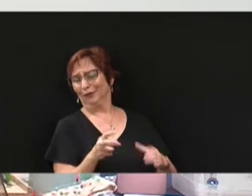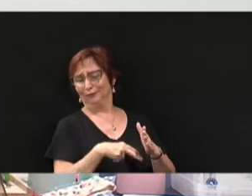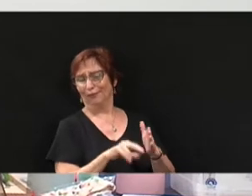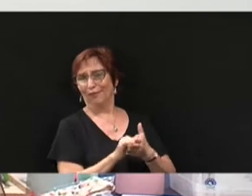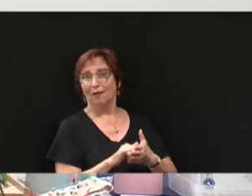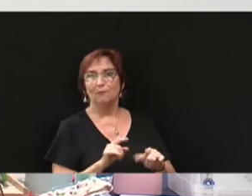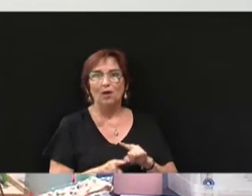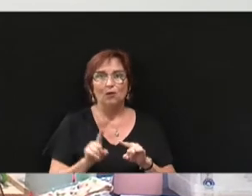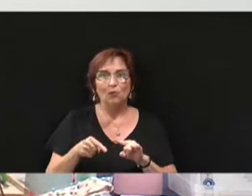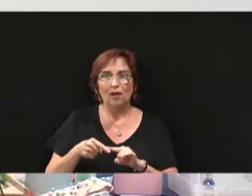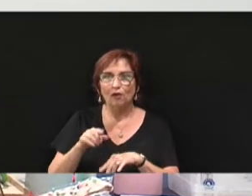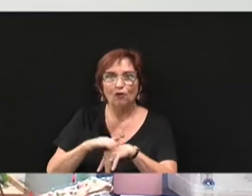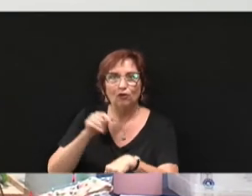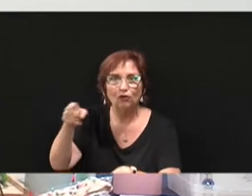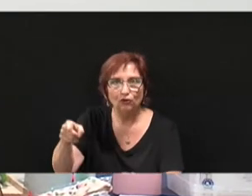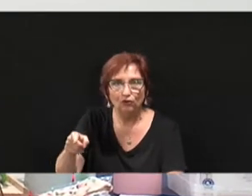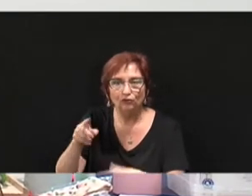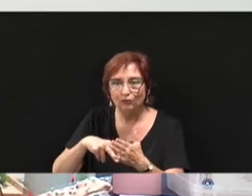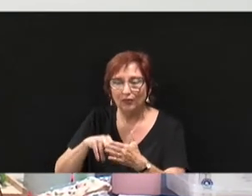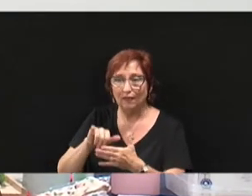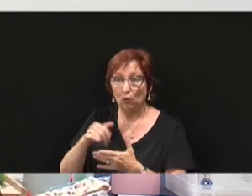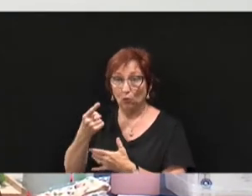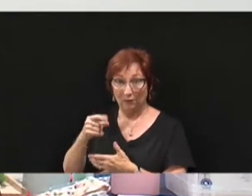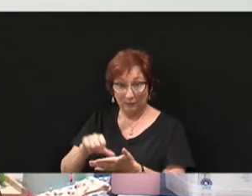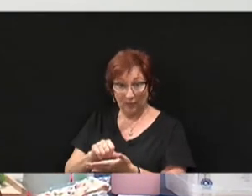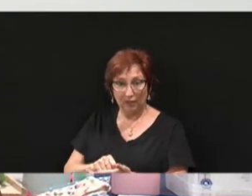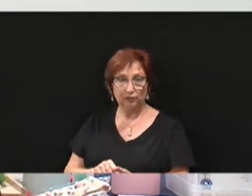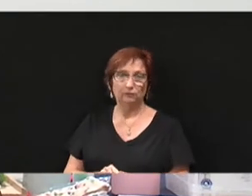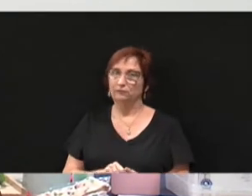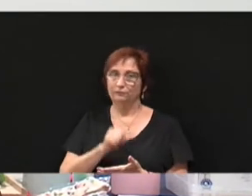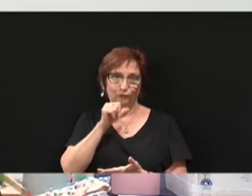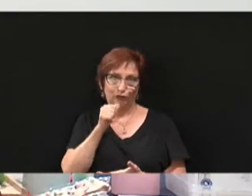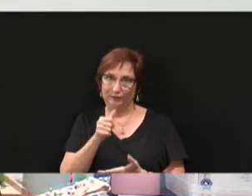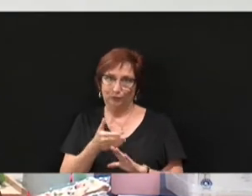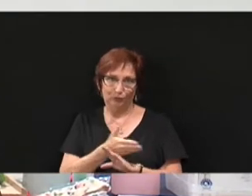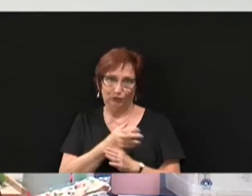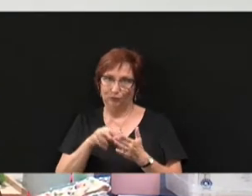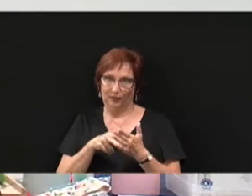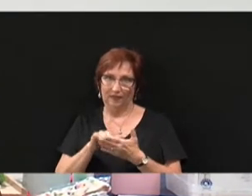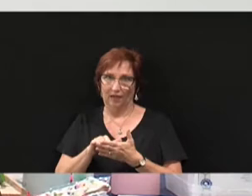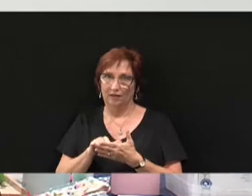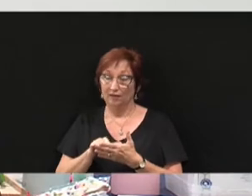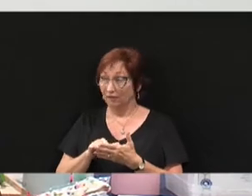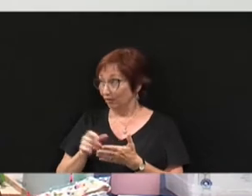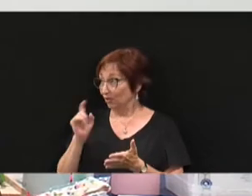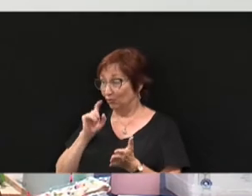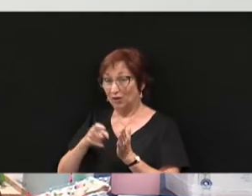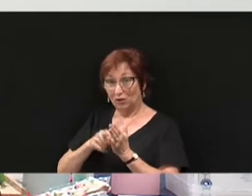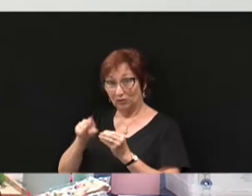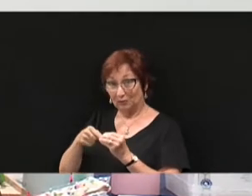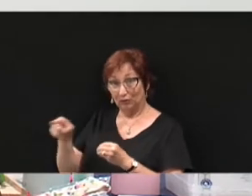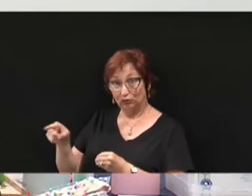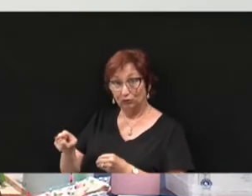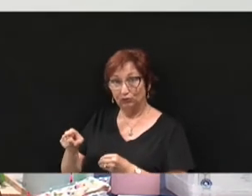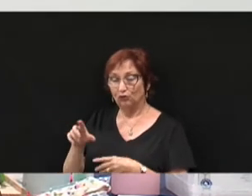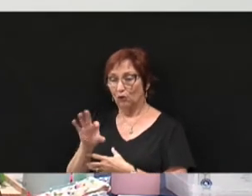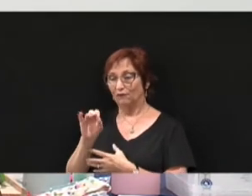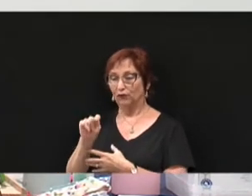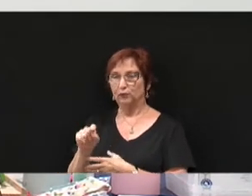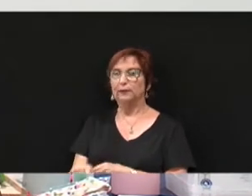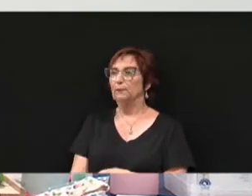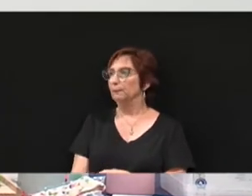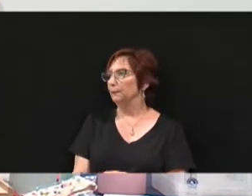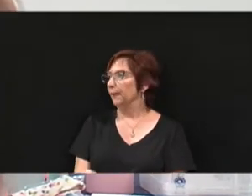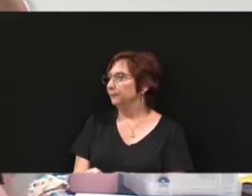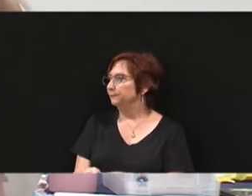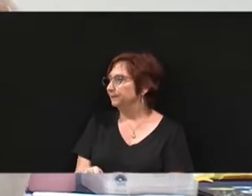her page, she hadn't gotten to that one yet to pre-read it. And you know what I noticed about you, Kelly? Your foot was shaking the whole time. I do that anyway. Oh, you do it